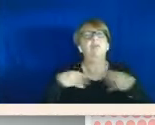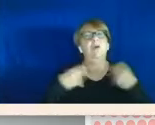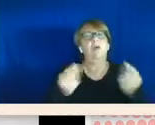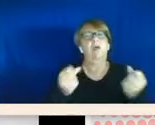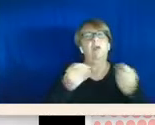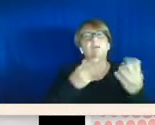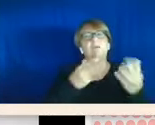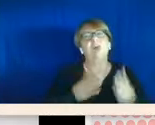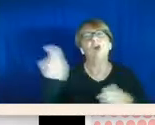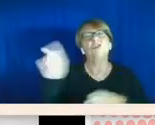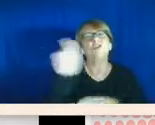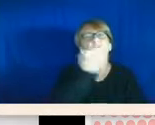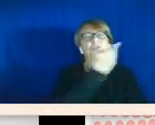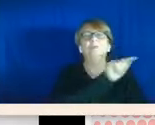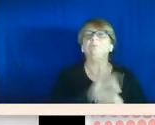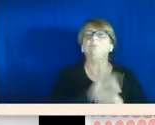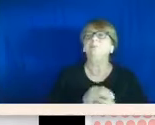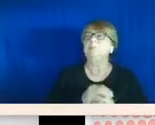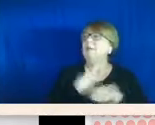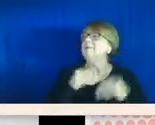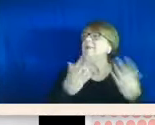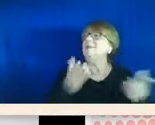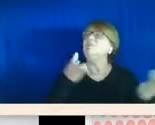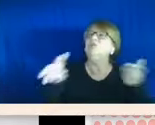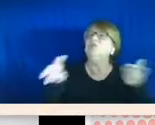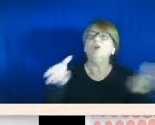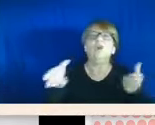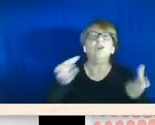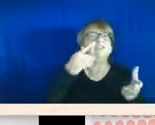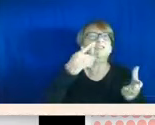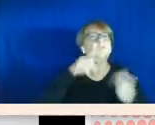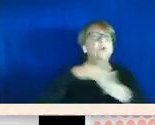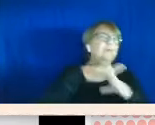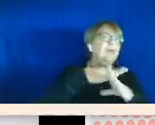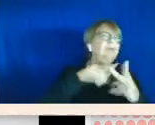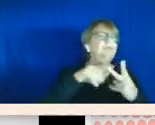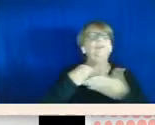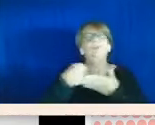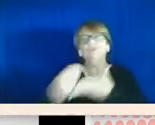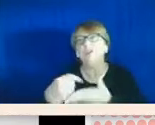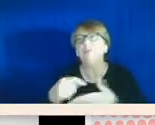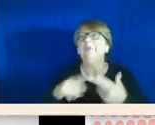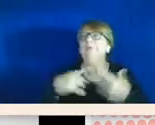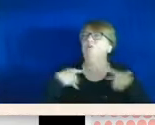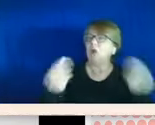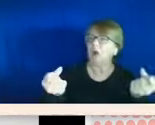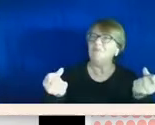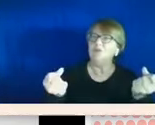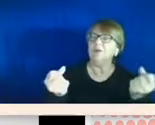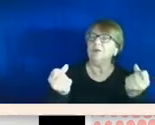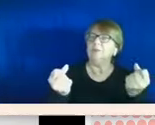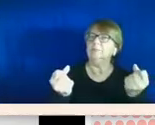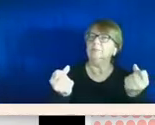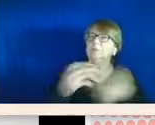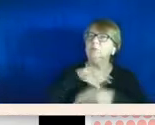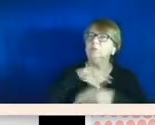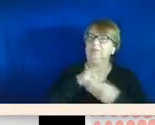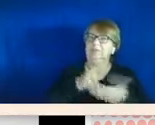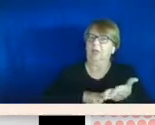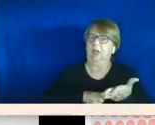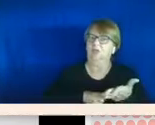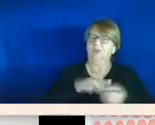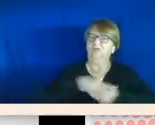they're delivering services for prevention, treatment, and recovery within the contracted geographical area